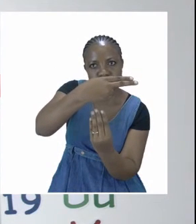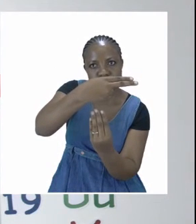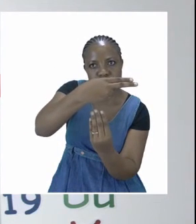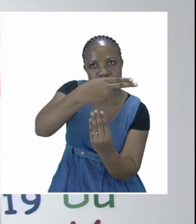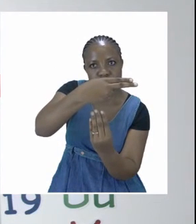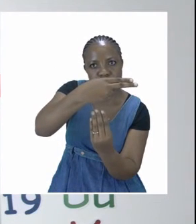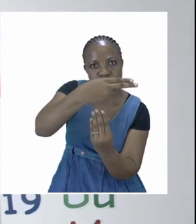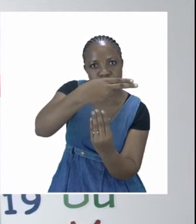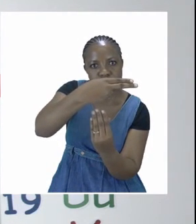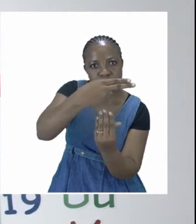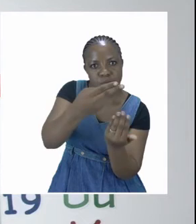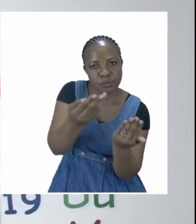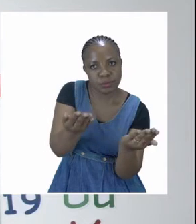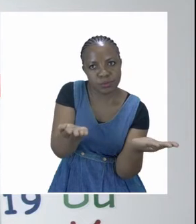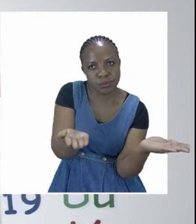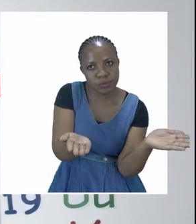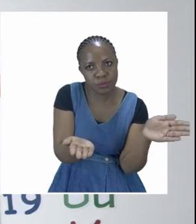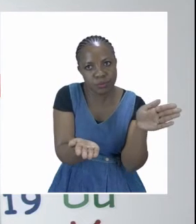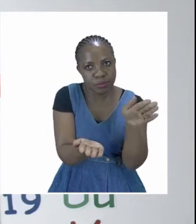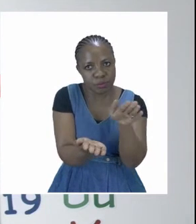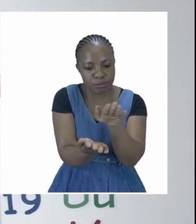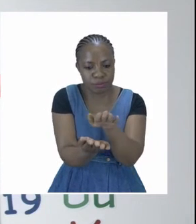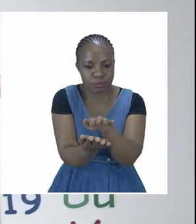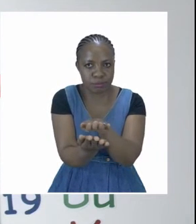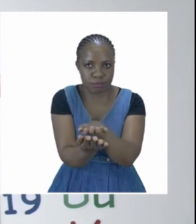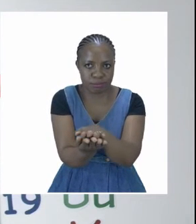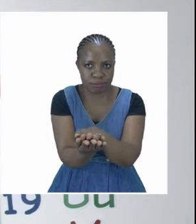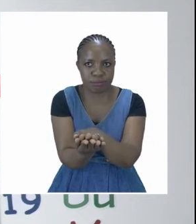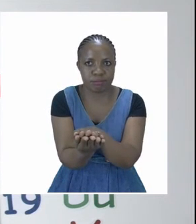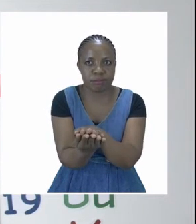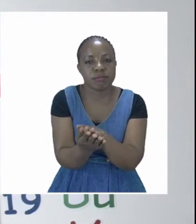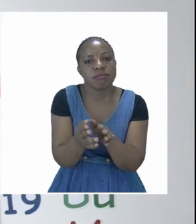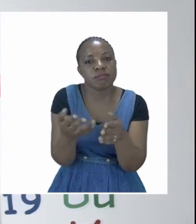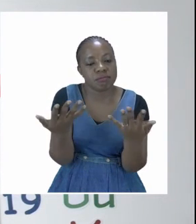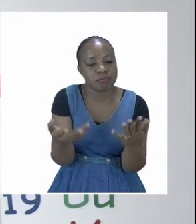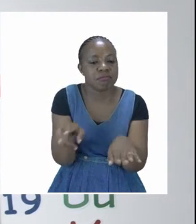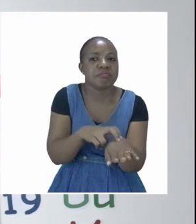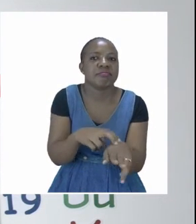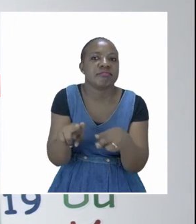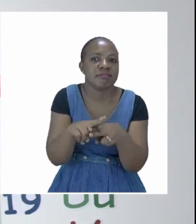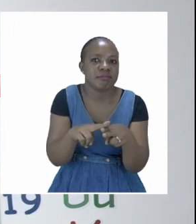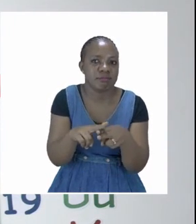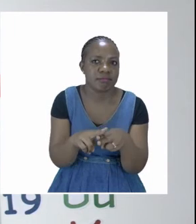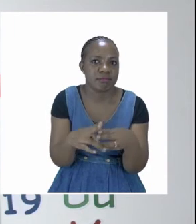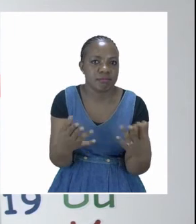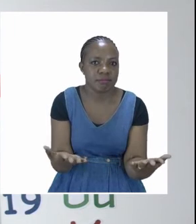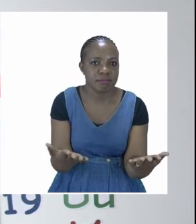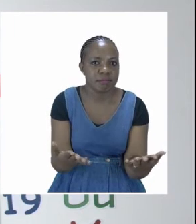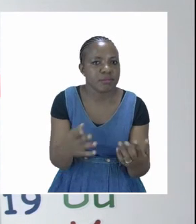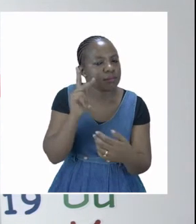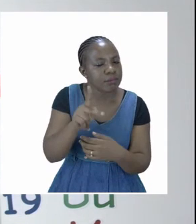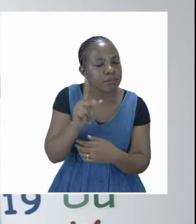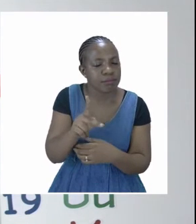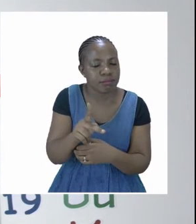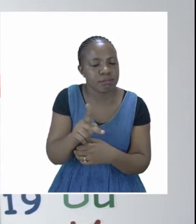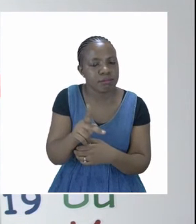and fold it for ready to use. But there is more! We